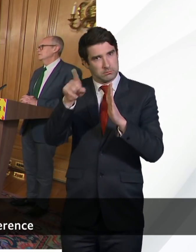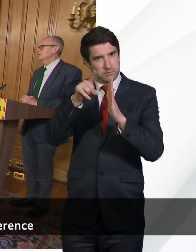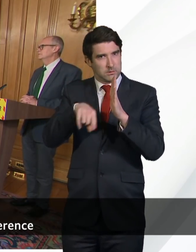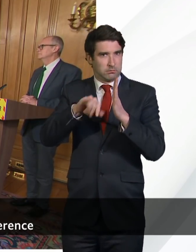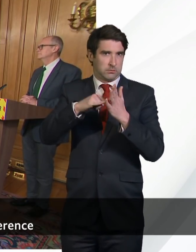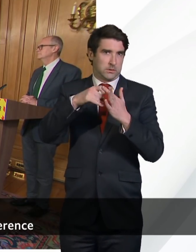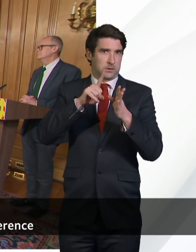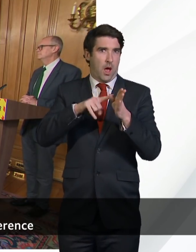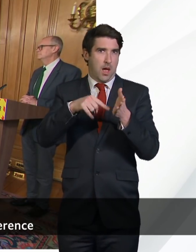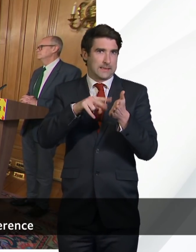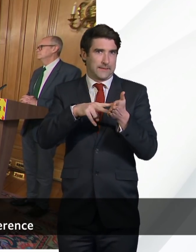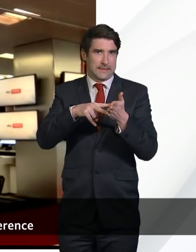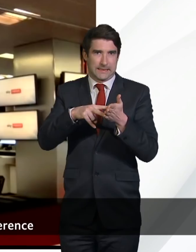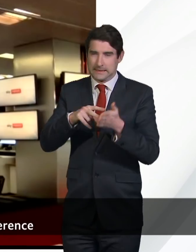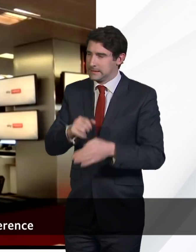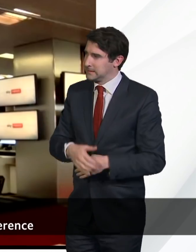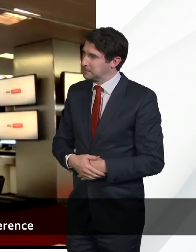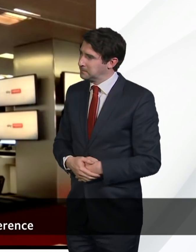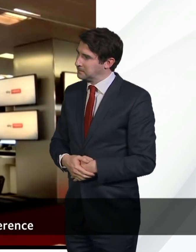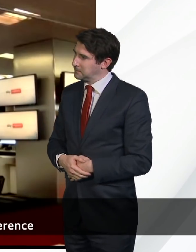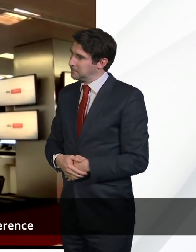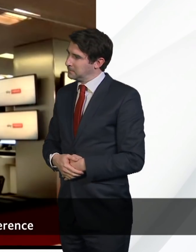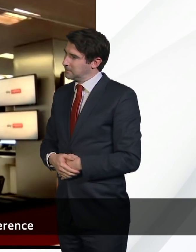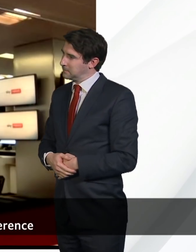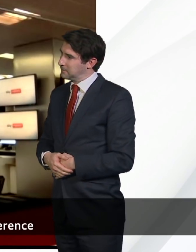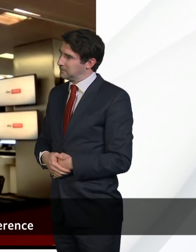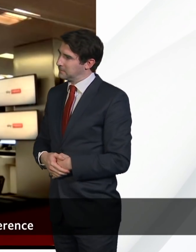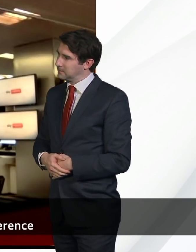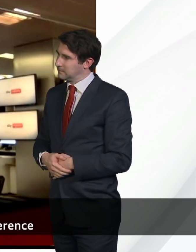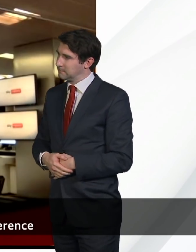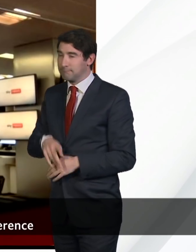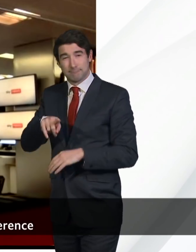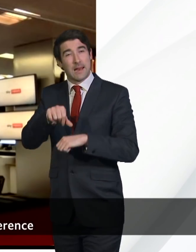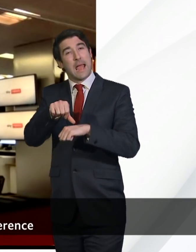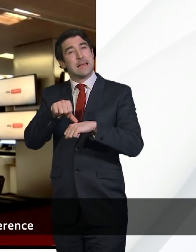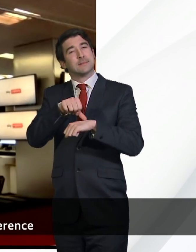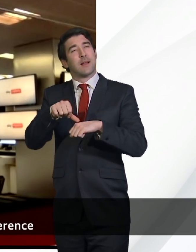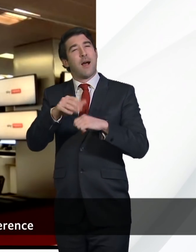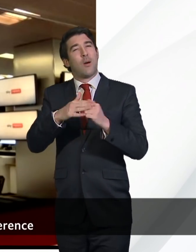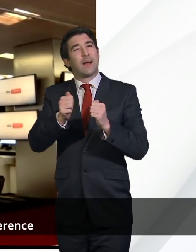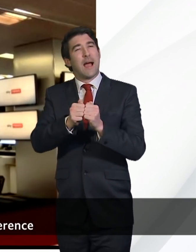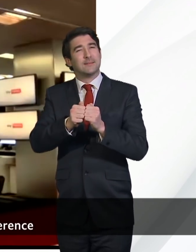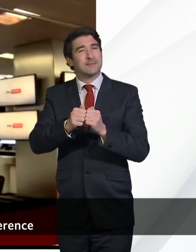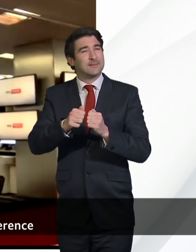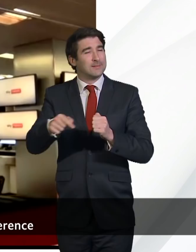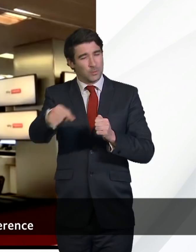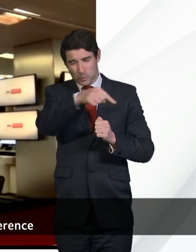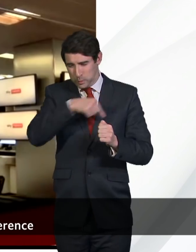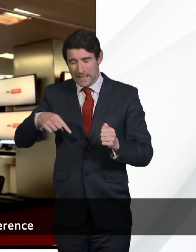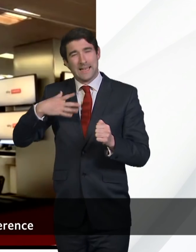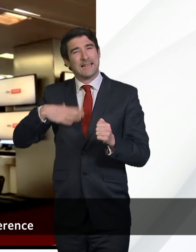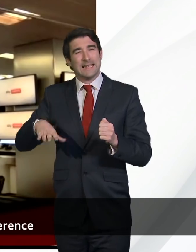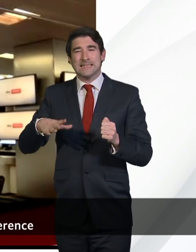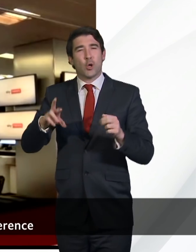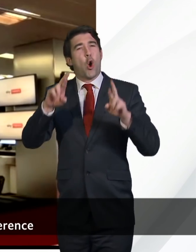I suspect Britain needs a little bit of hope going into this Easter weekend. To Dominic Raab, will the